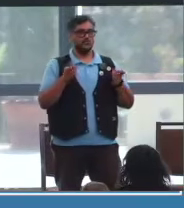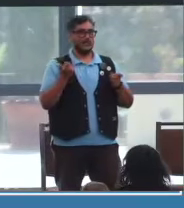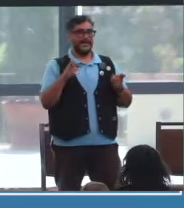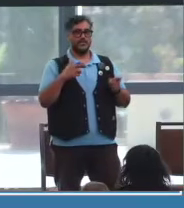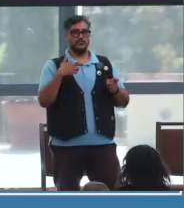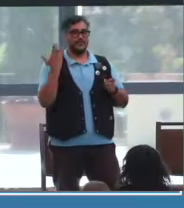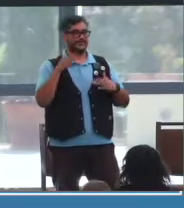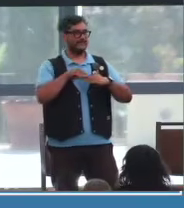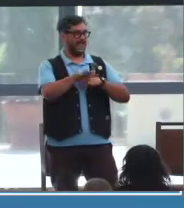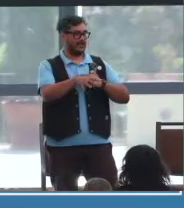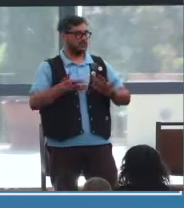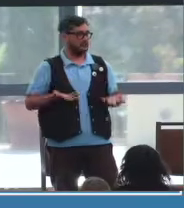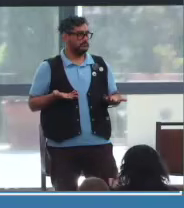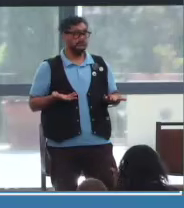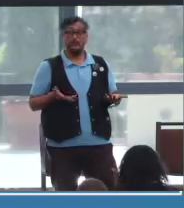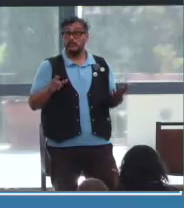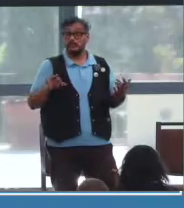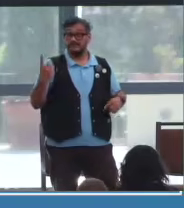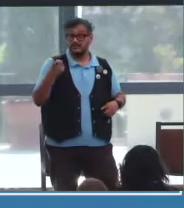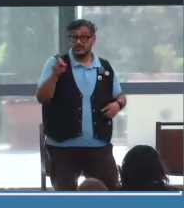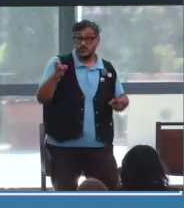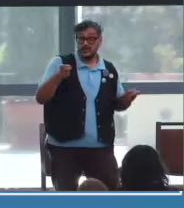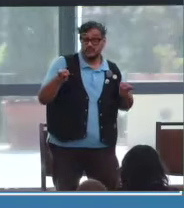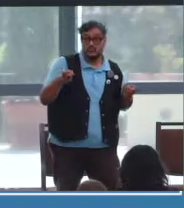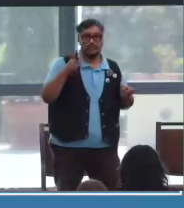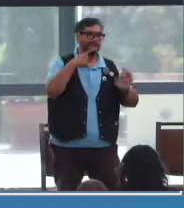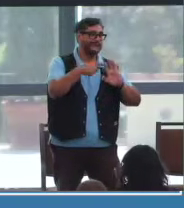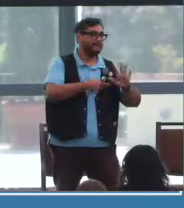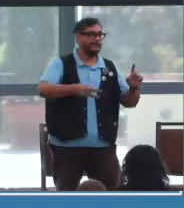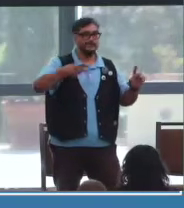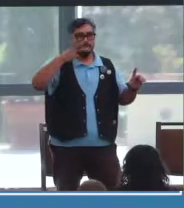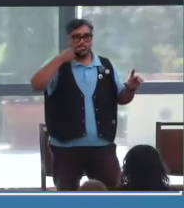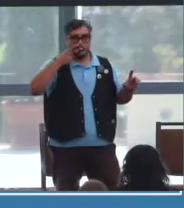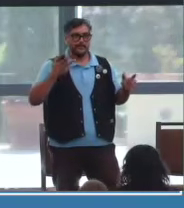risk factors. Certainly if there are things that you control, like smoking,